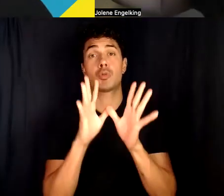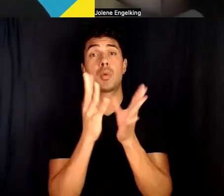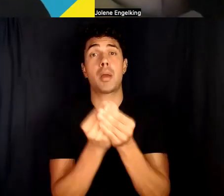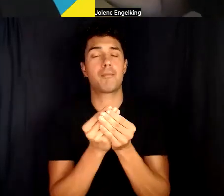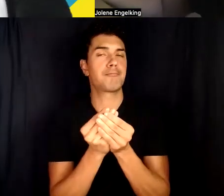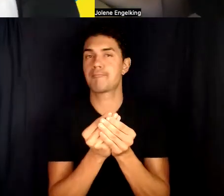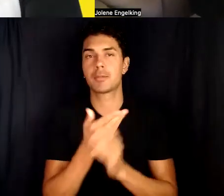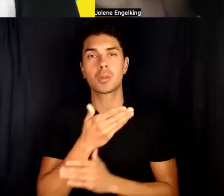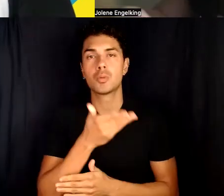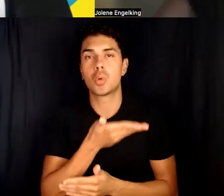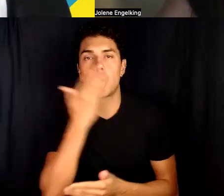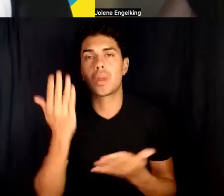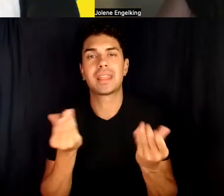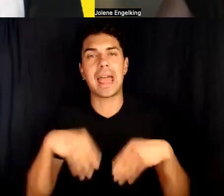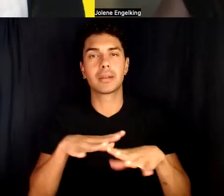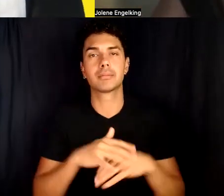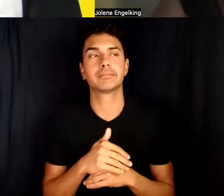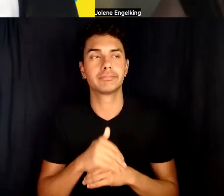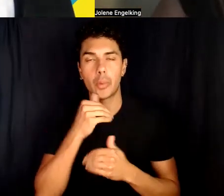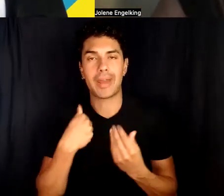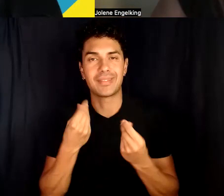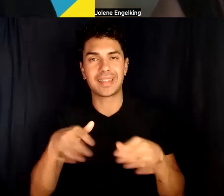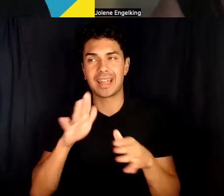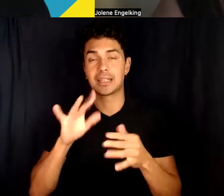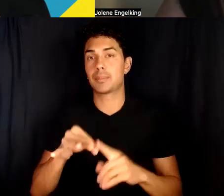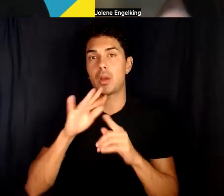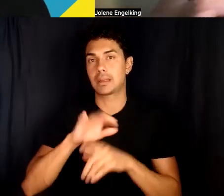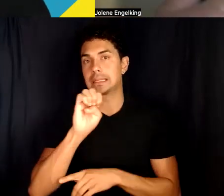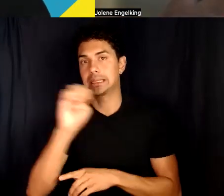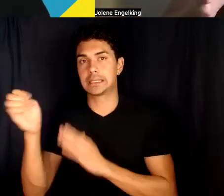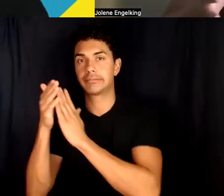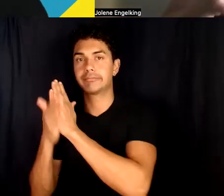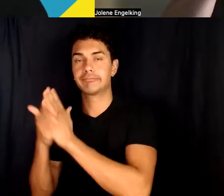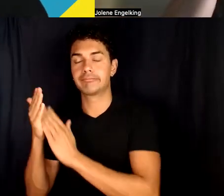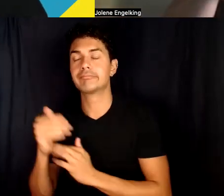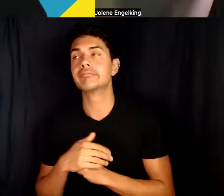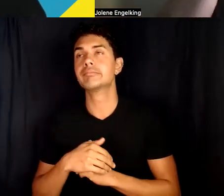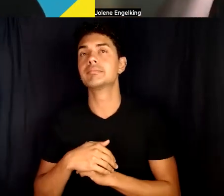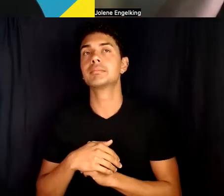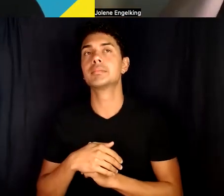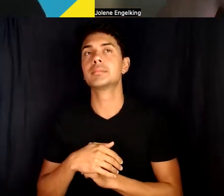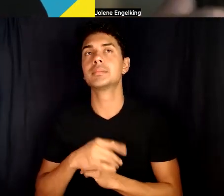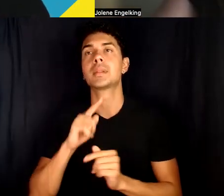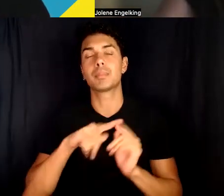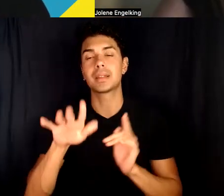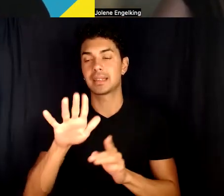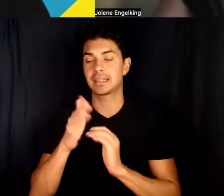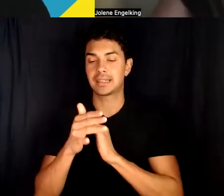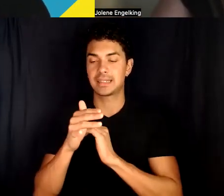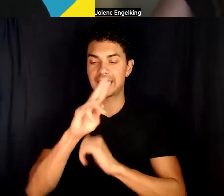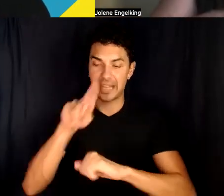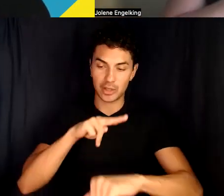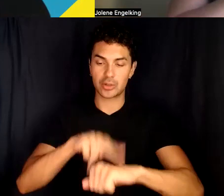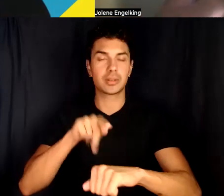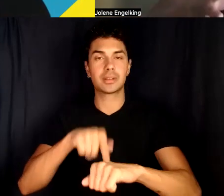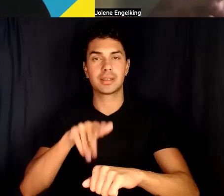out east don't have land. And so how are we really kind of being attuned to the sovereign needs of a nation, and